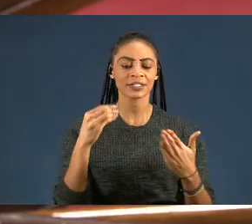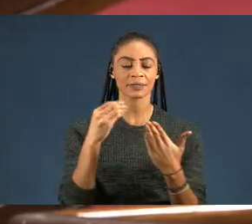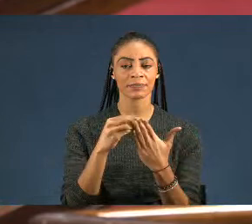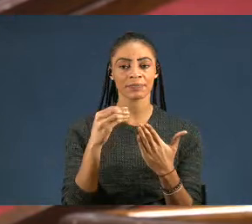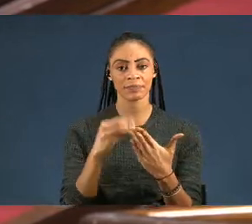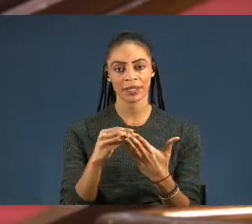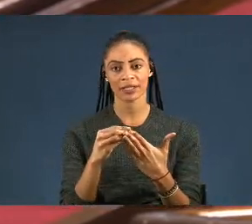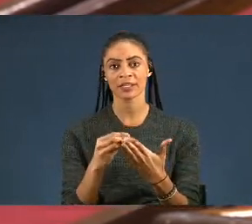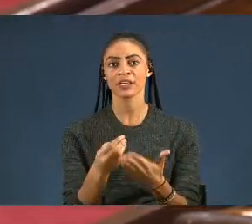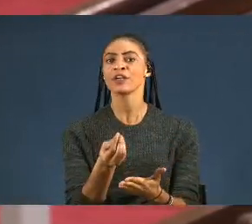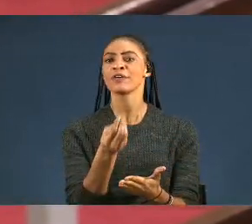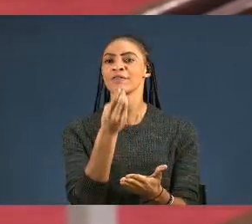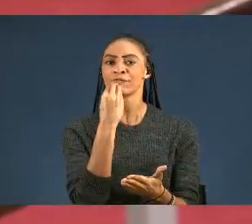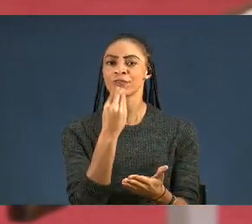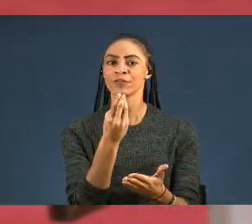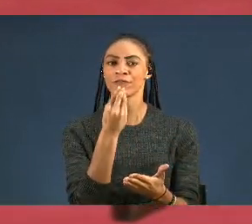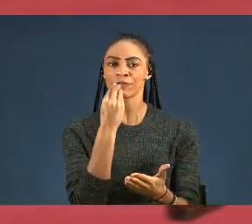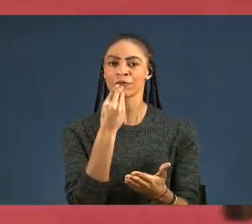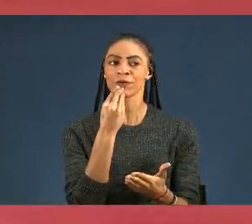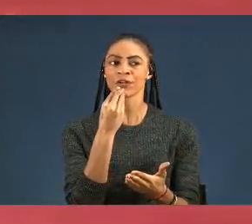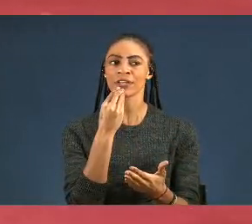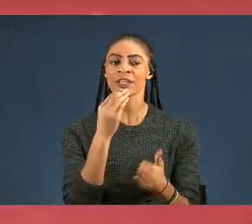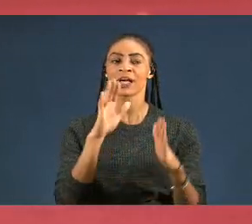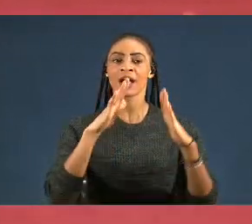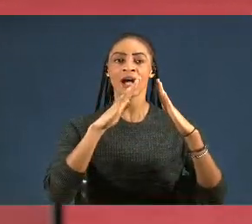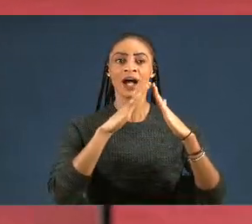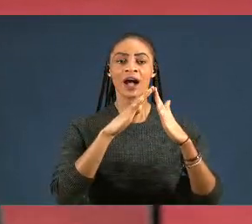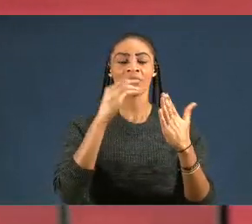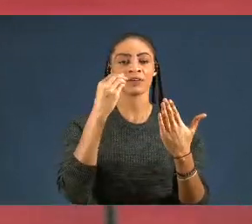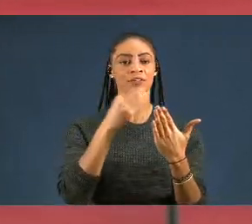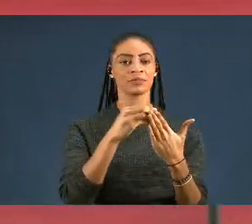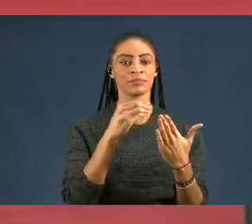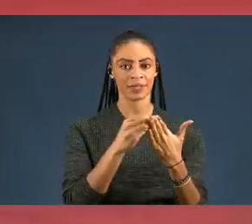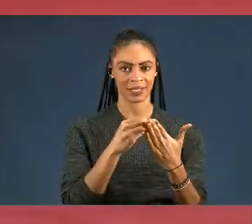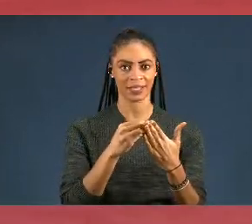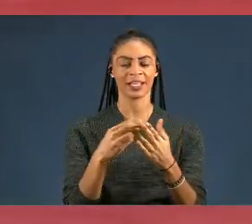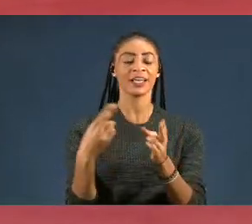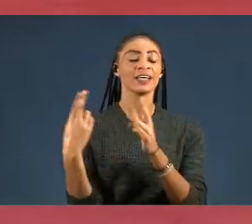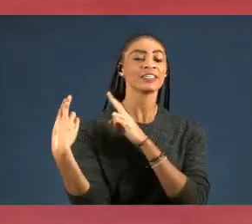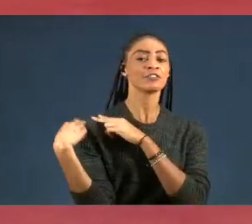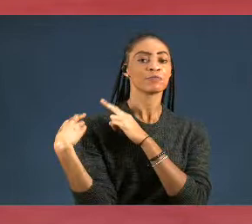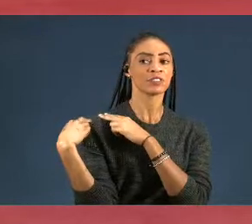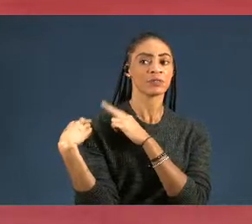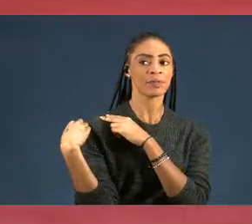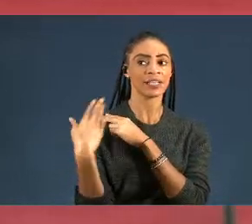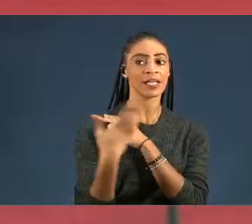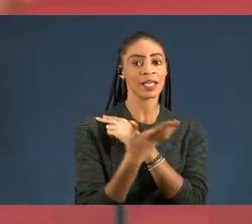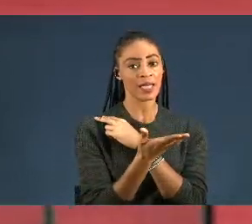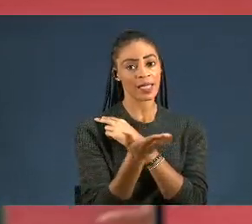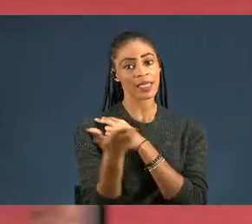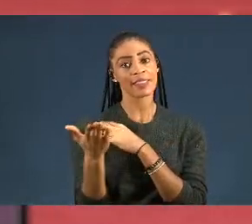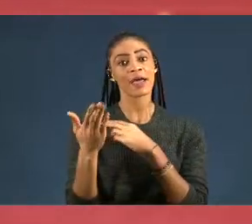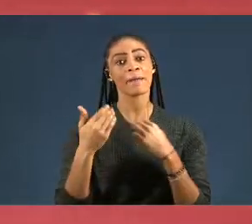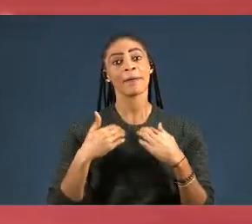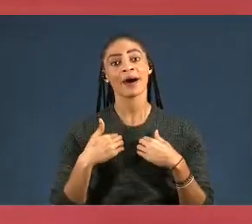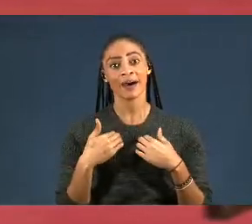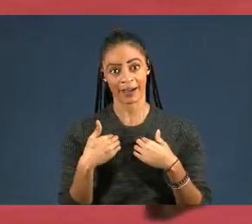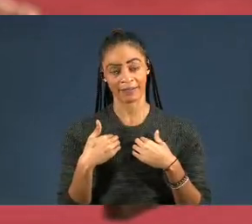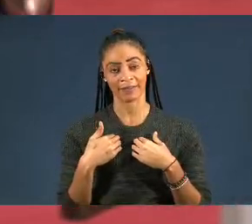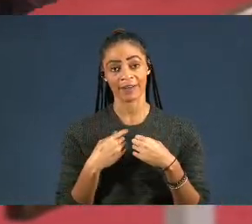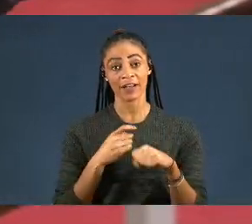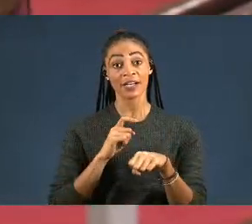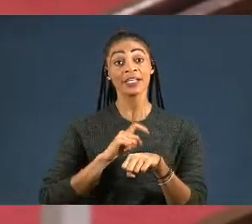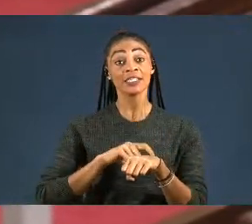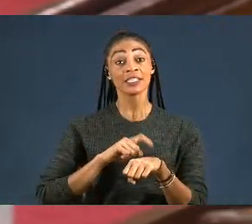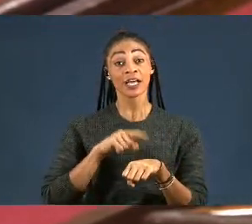God for the burdens they bear, the responsibility they bear. But when you enter your home, when